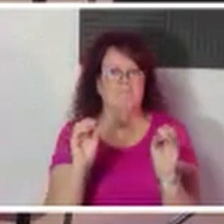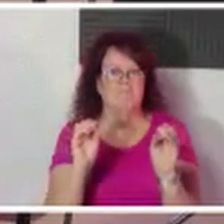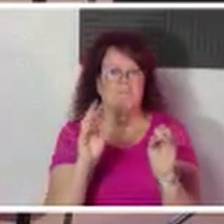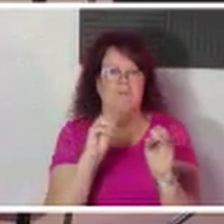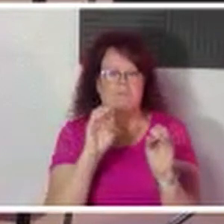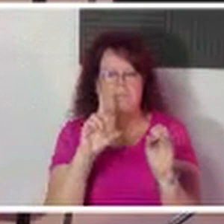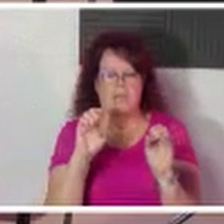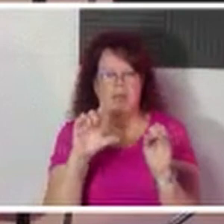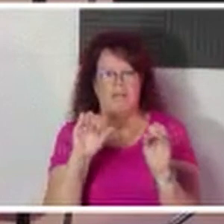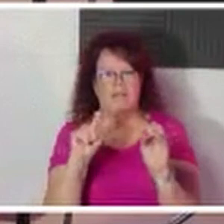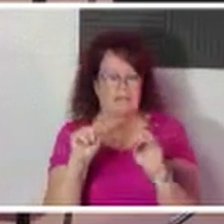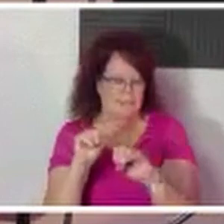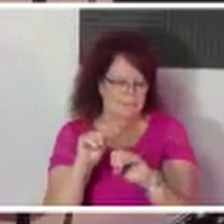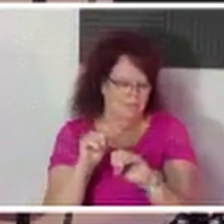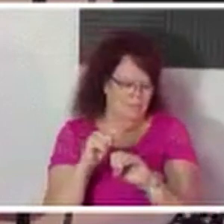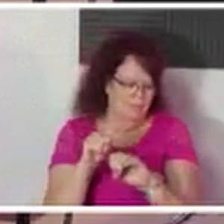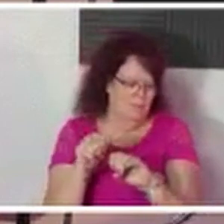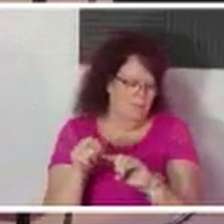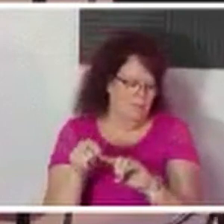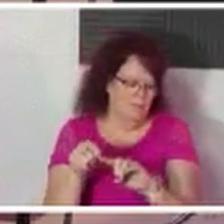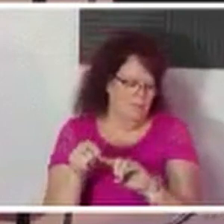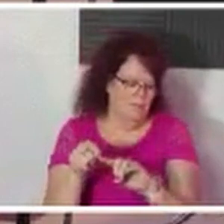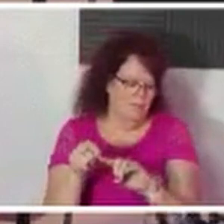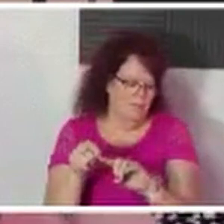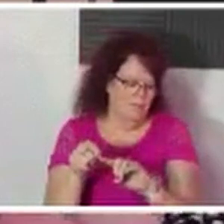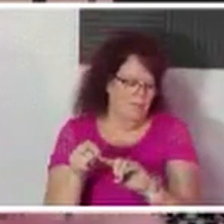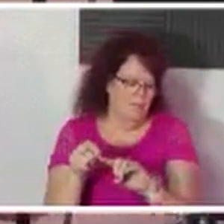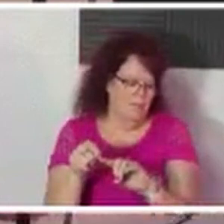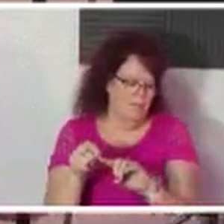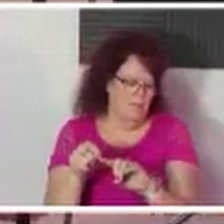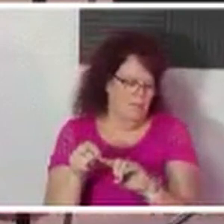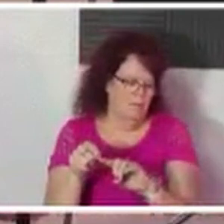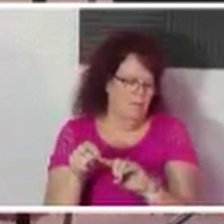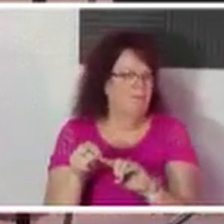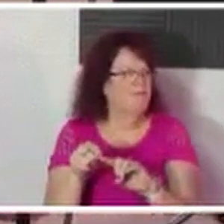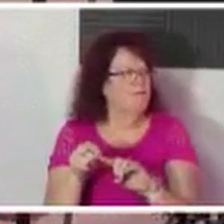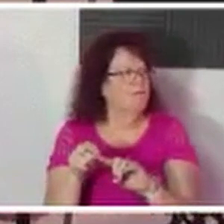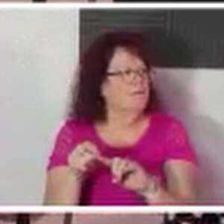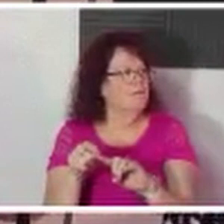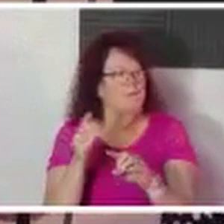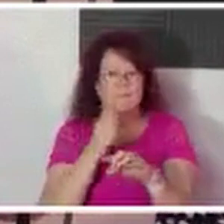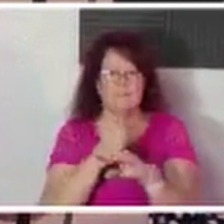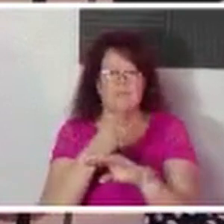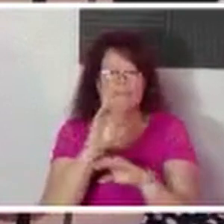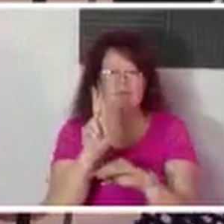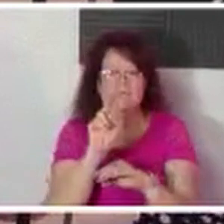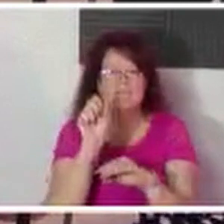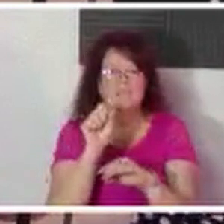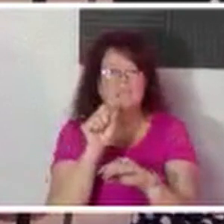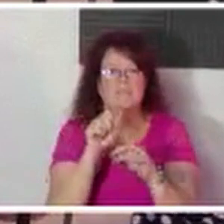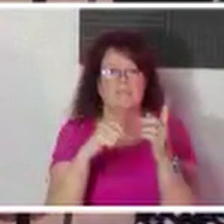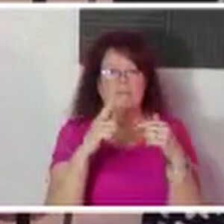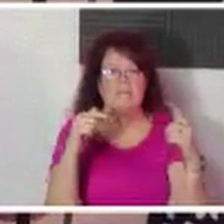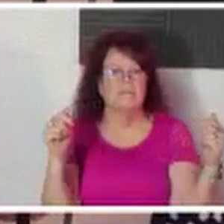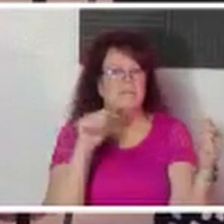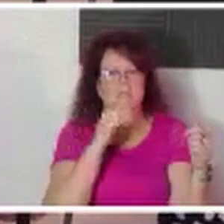comes to the consideration of what local government looks like across the US. So it varies is not